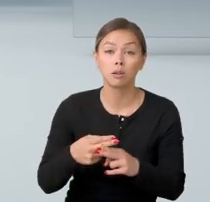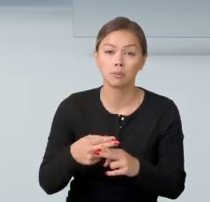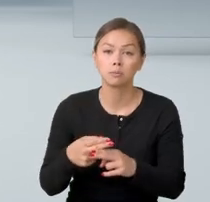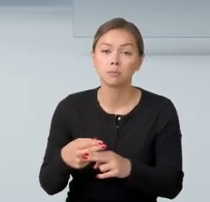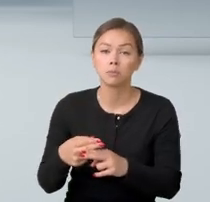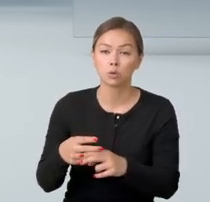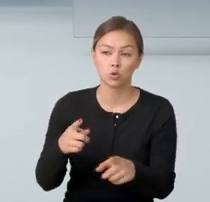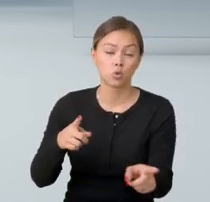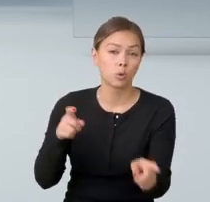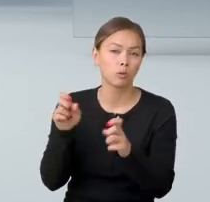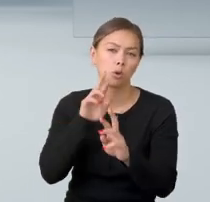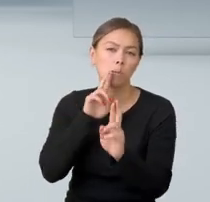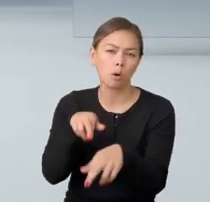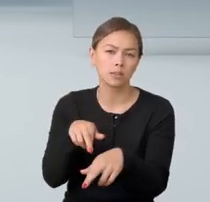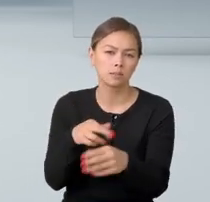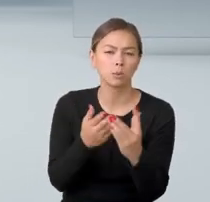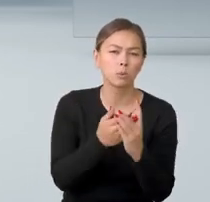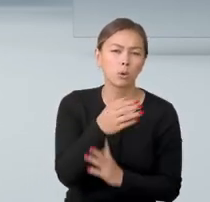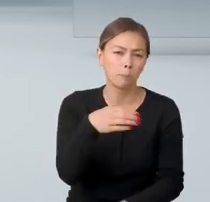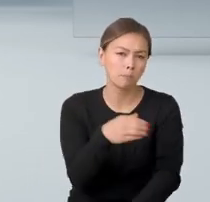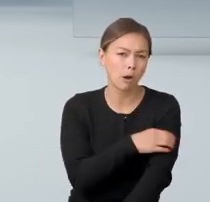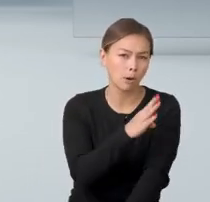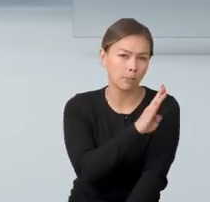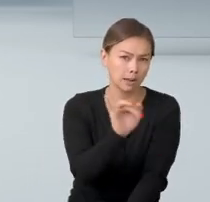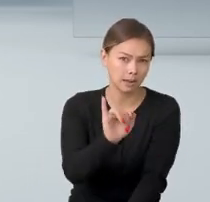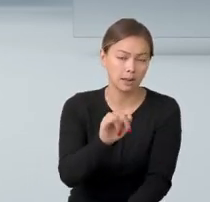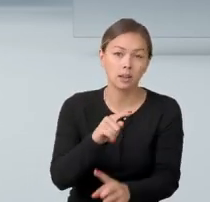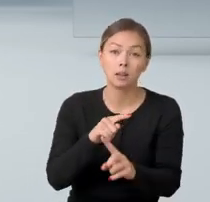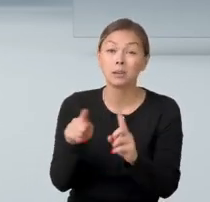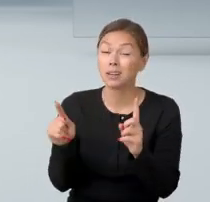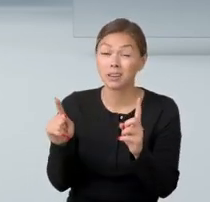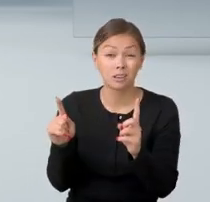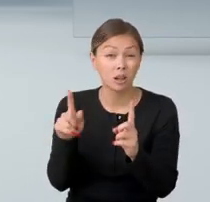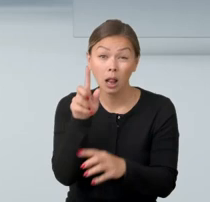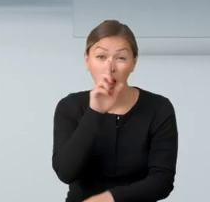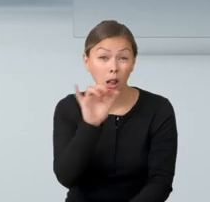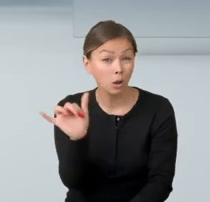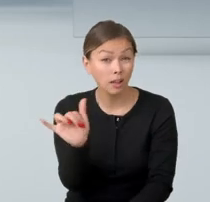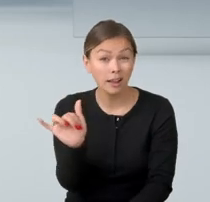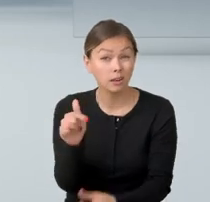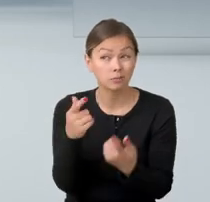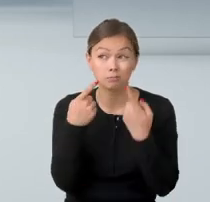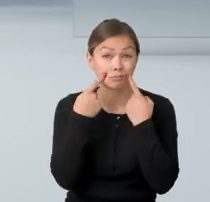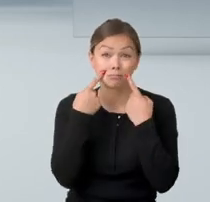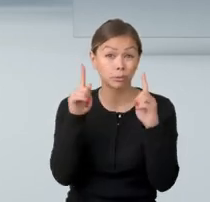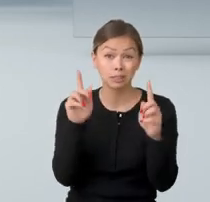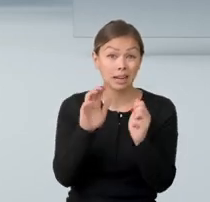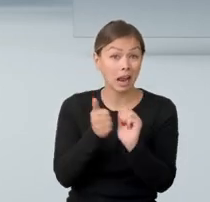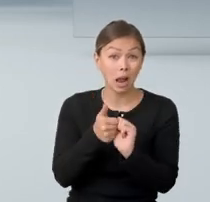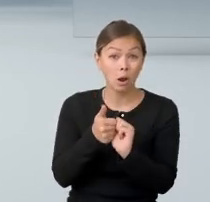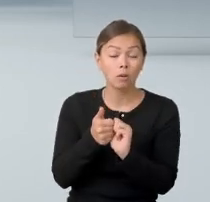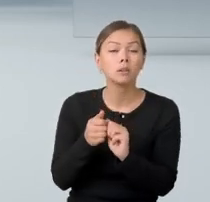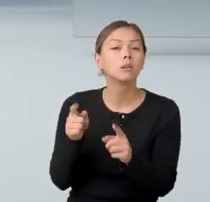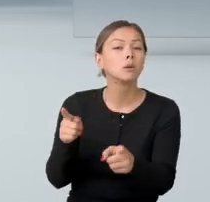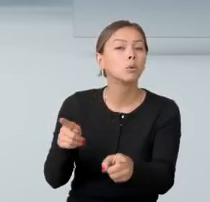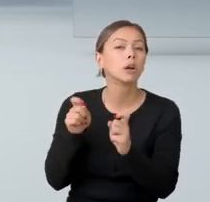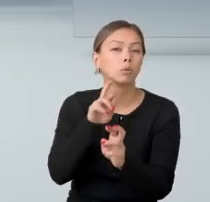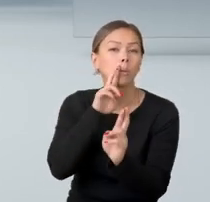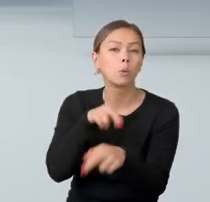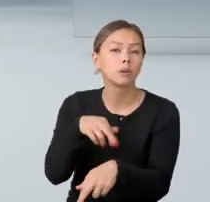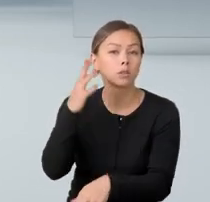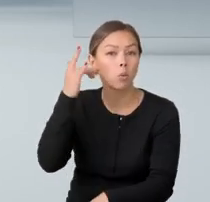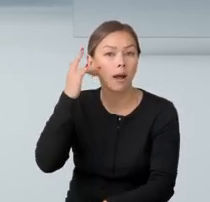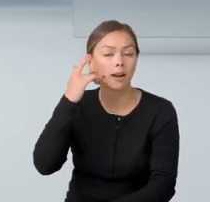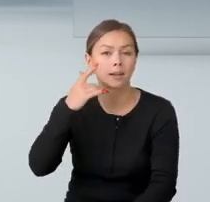integrated with power bi call it quick reports how does that work well we have chosen quick reports for First